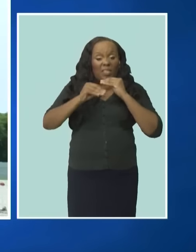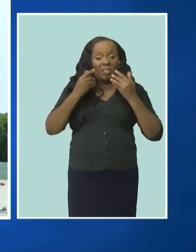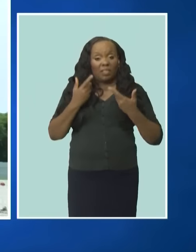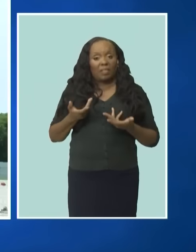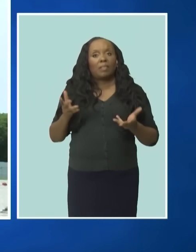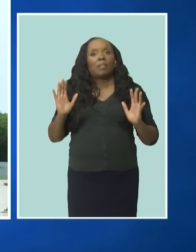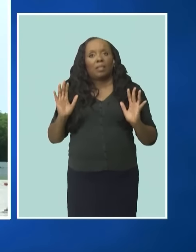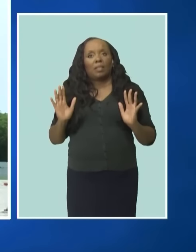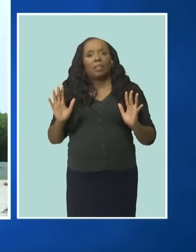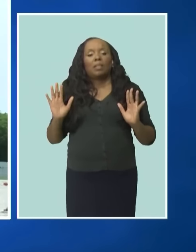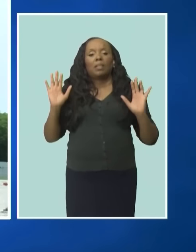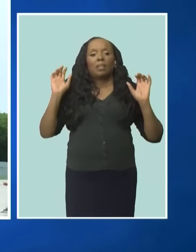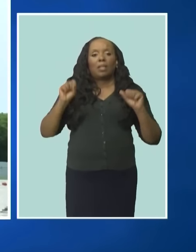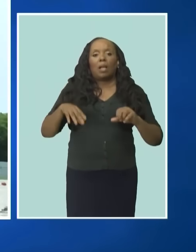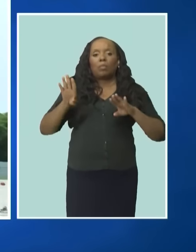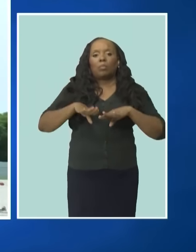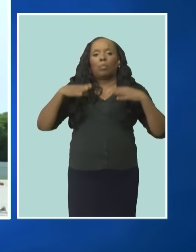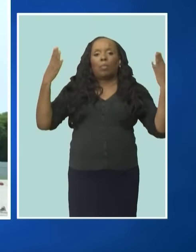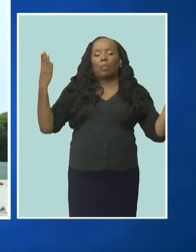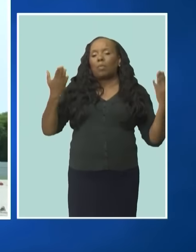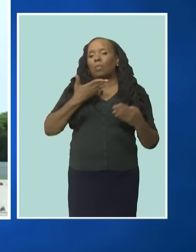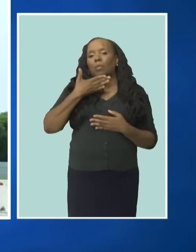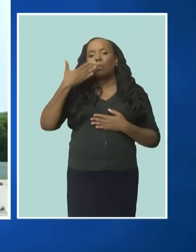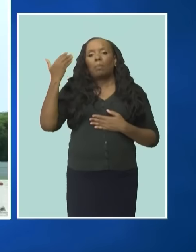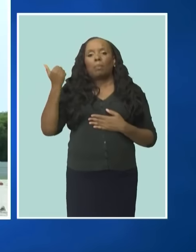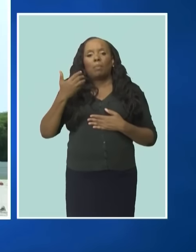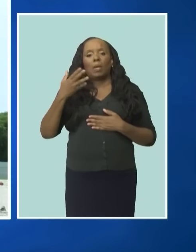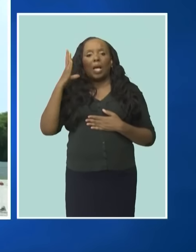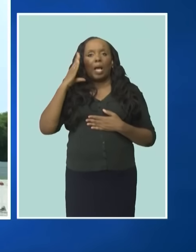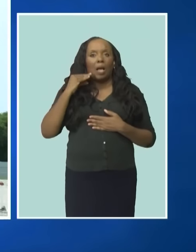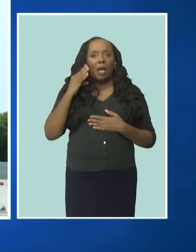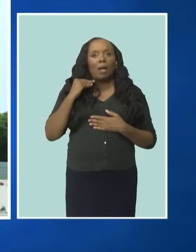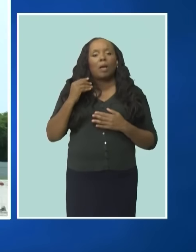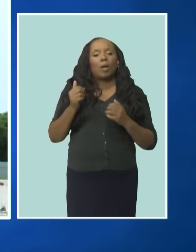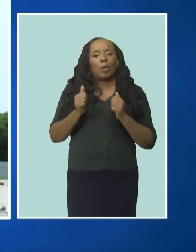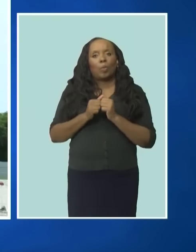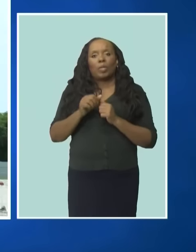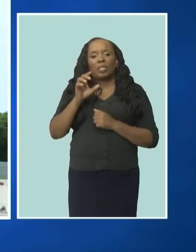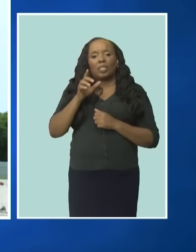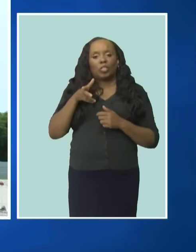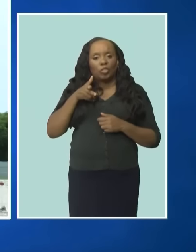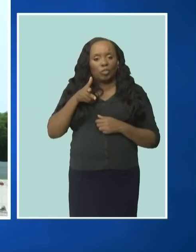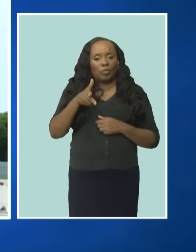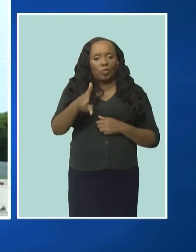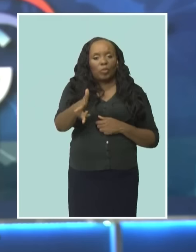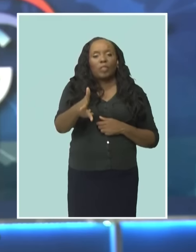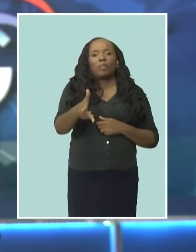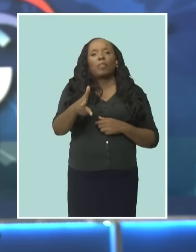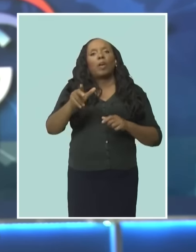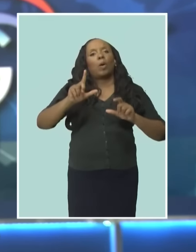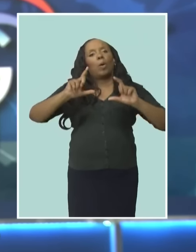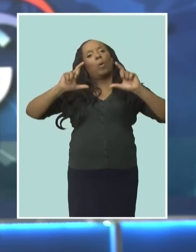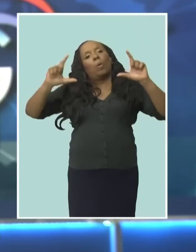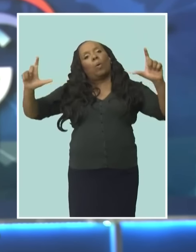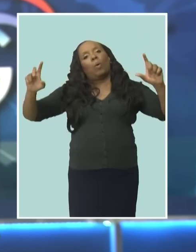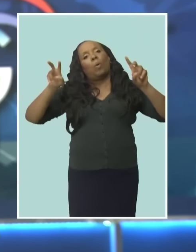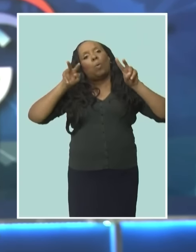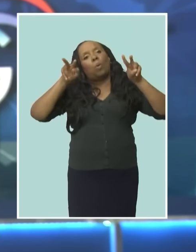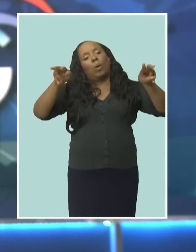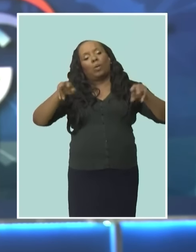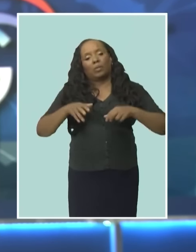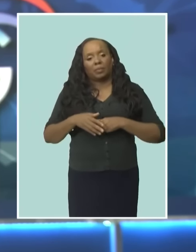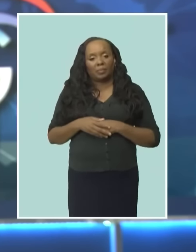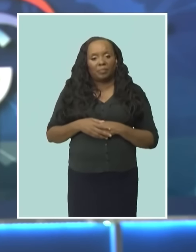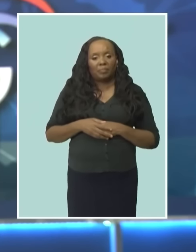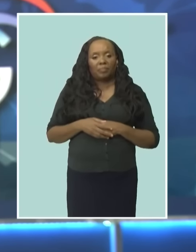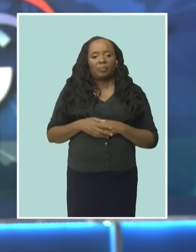lovers can expect an even better driving experience. Deanza Roberts for the Business Report. Minister of Information